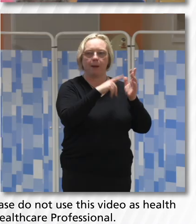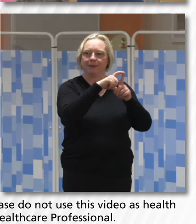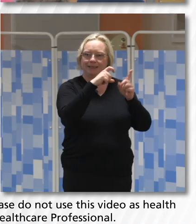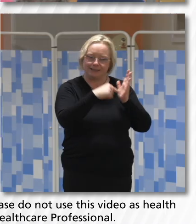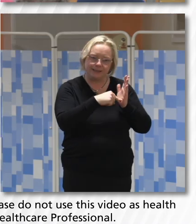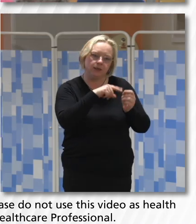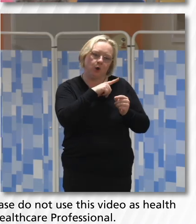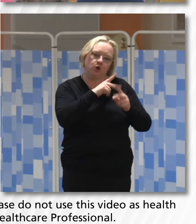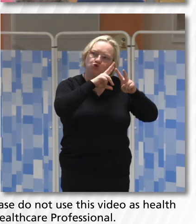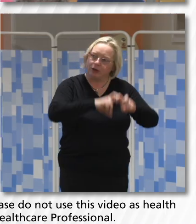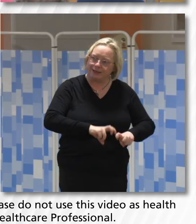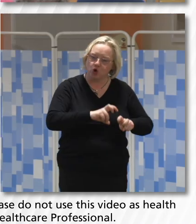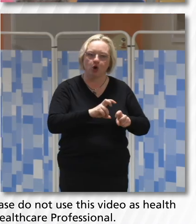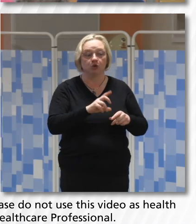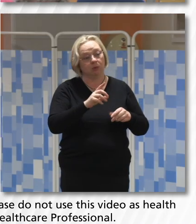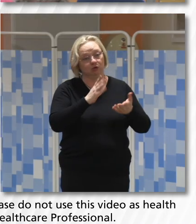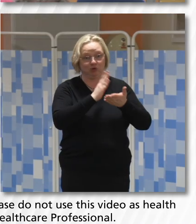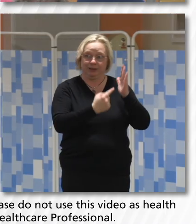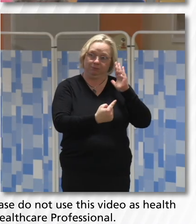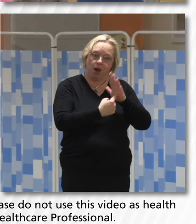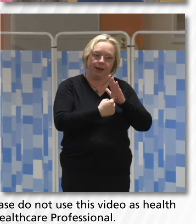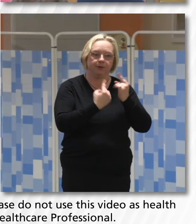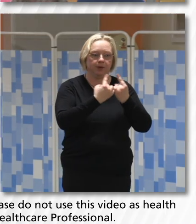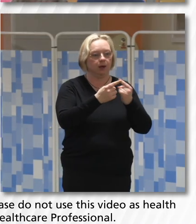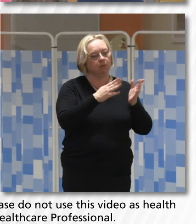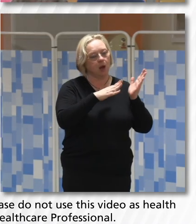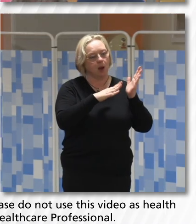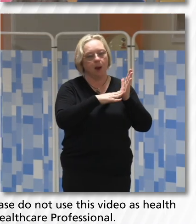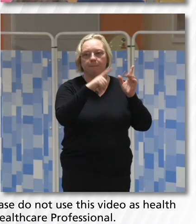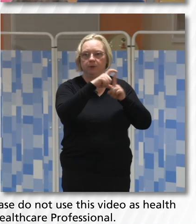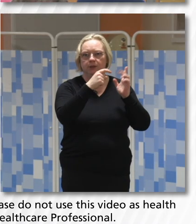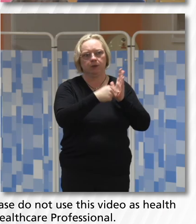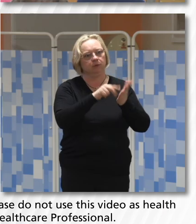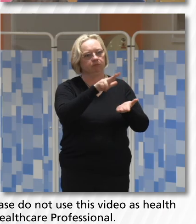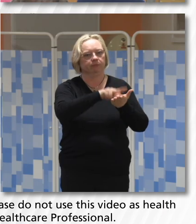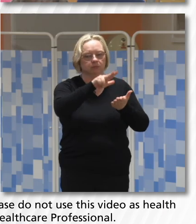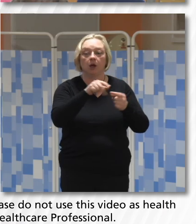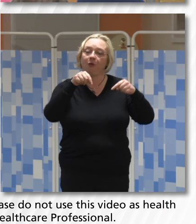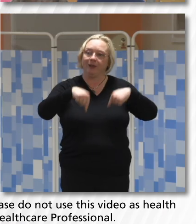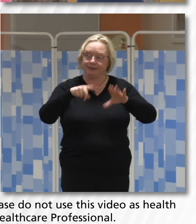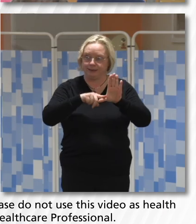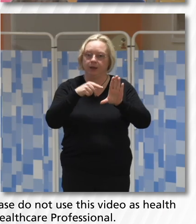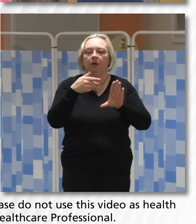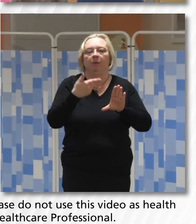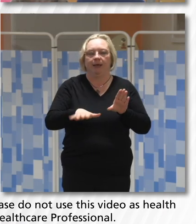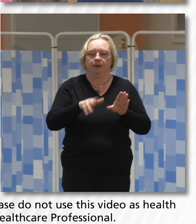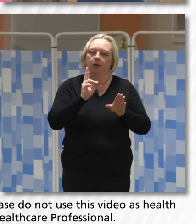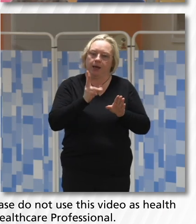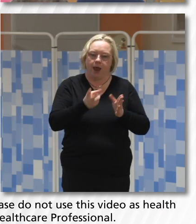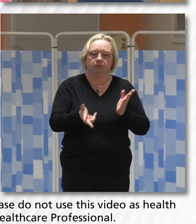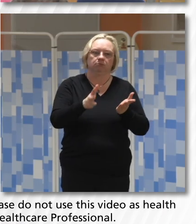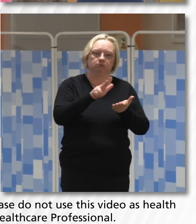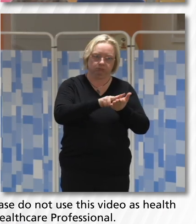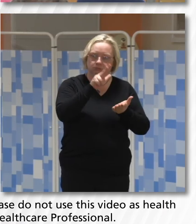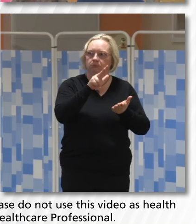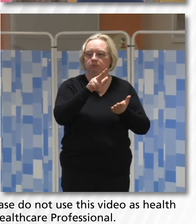we're involved in, but mainly the MDT. And that was our revalidation visit this year, which was done